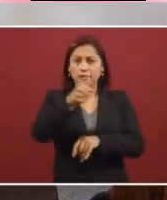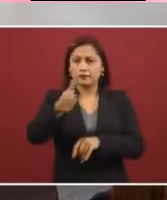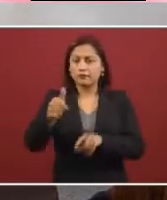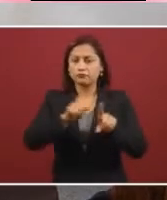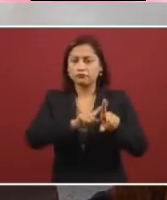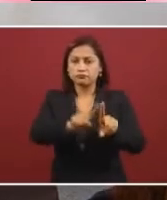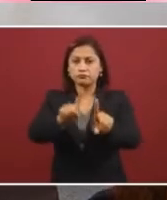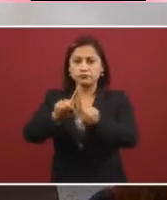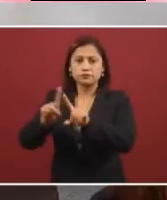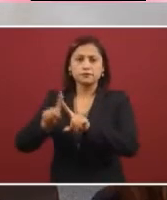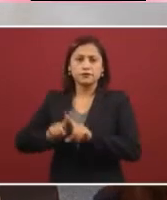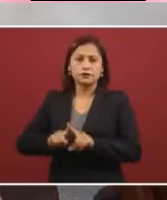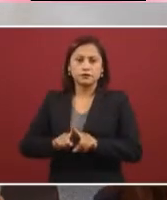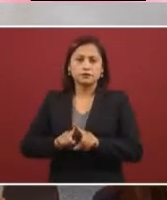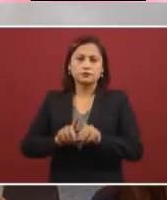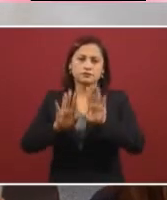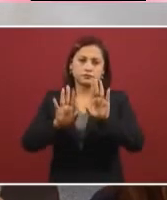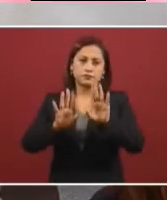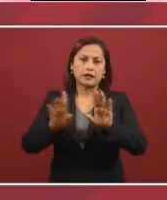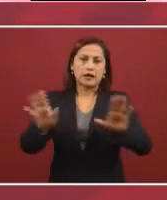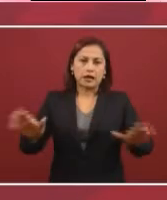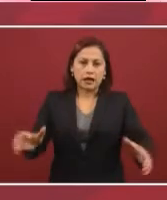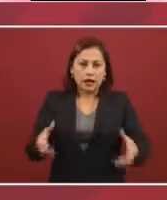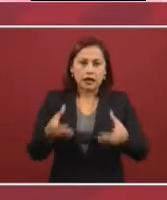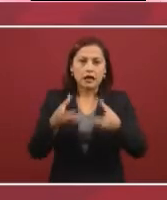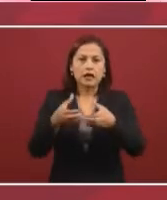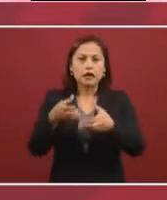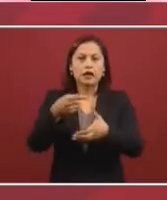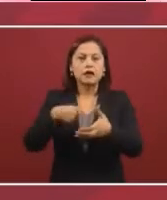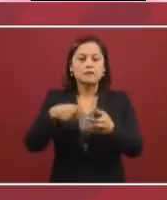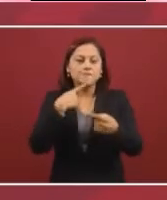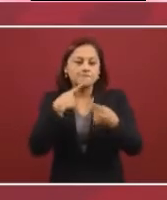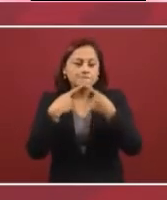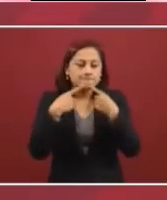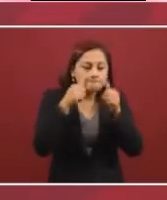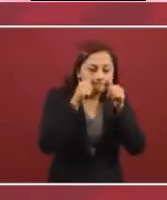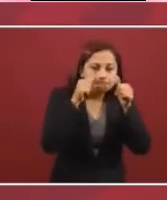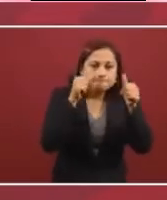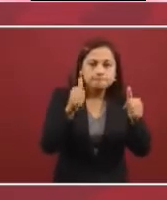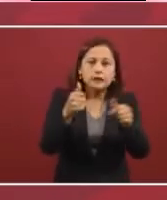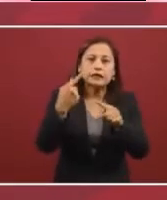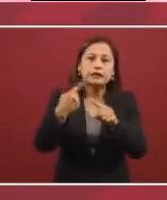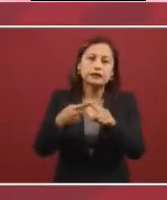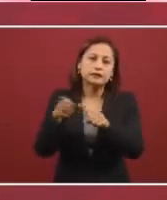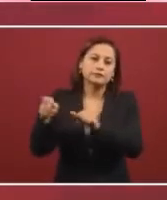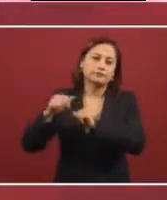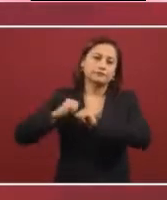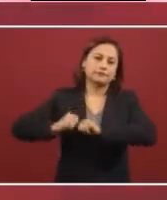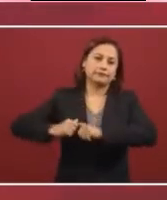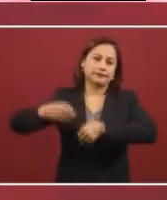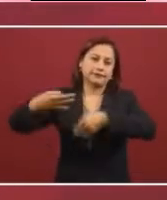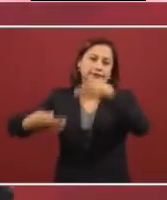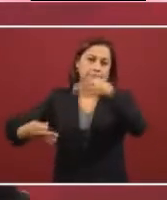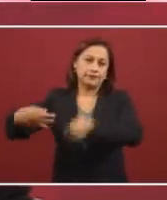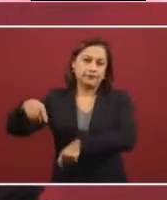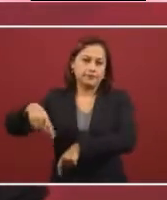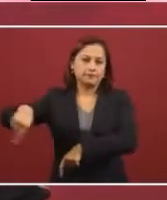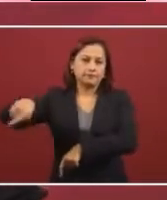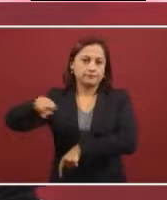for that, we have a tribunal. And now we are